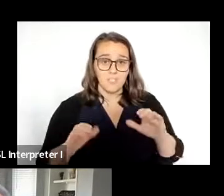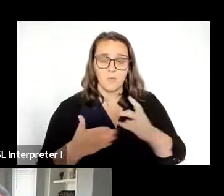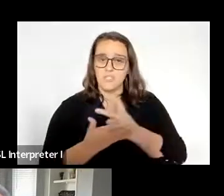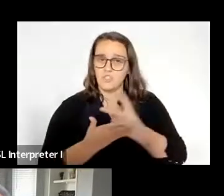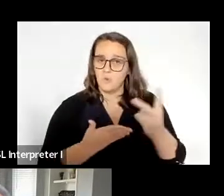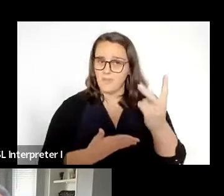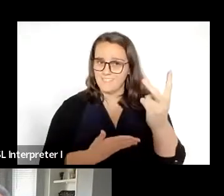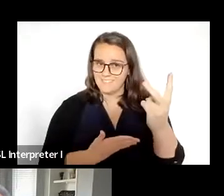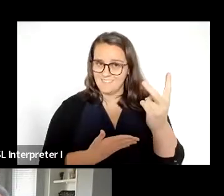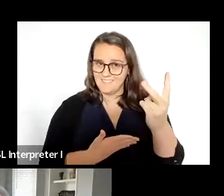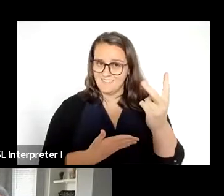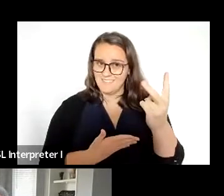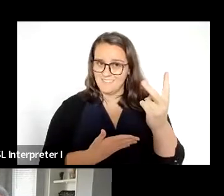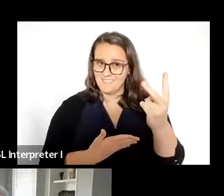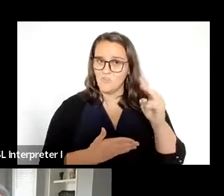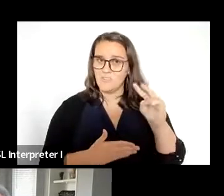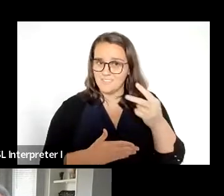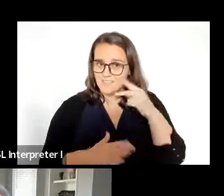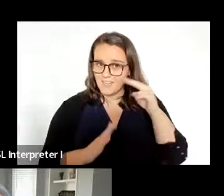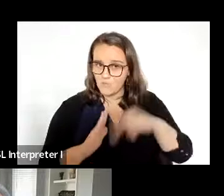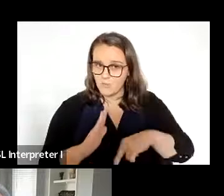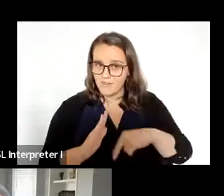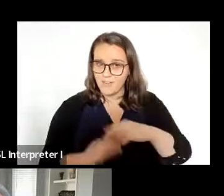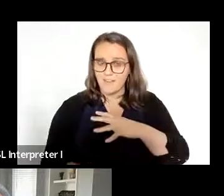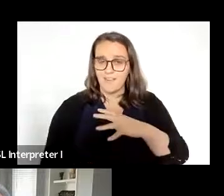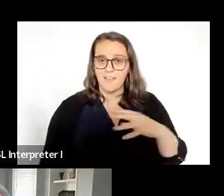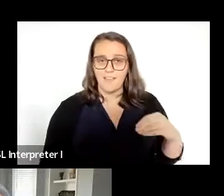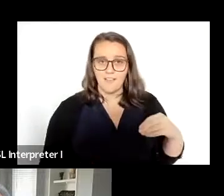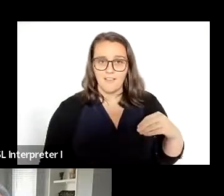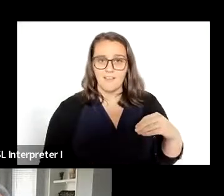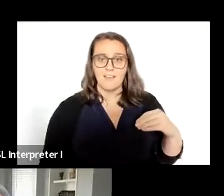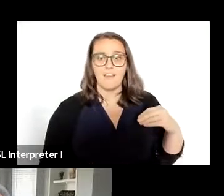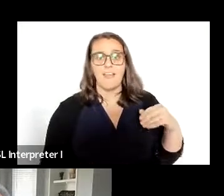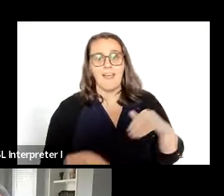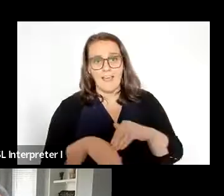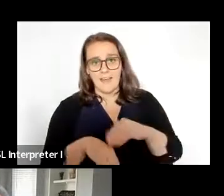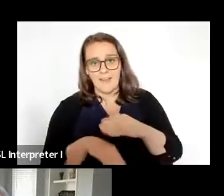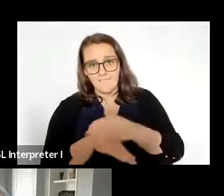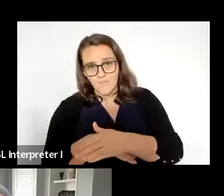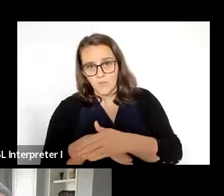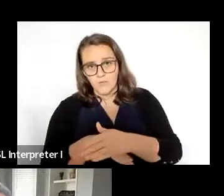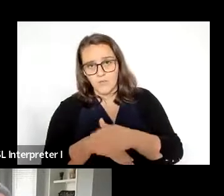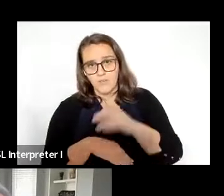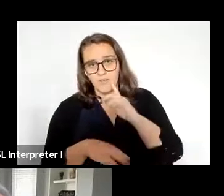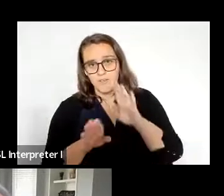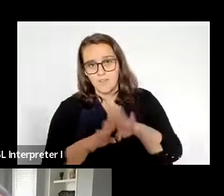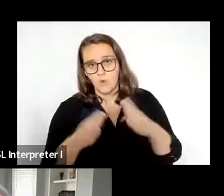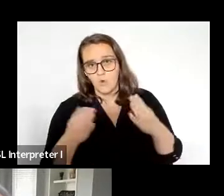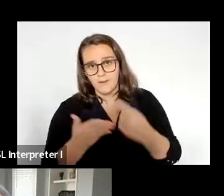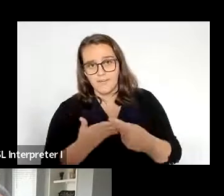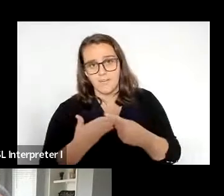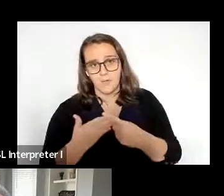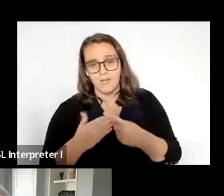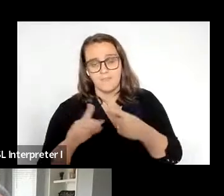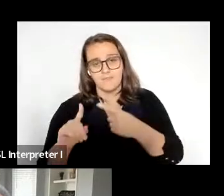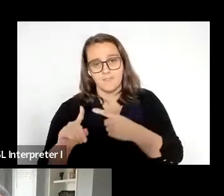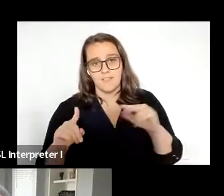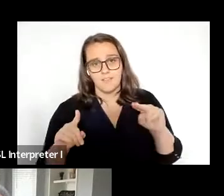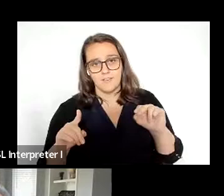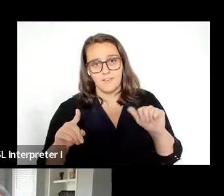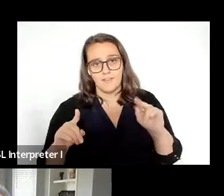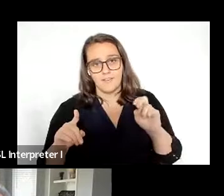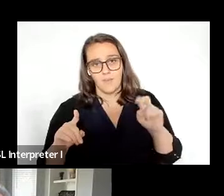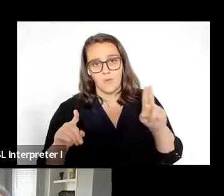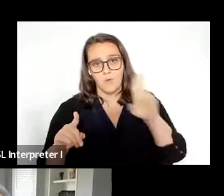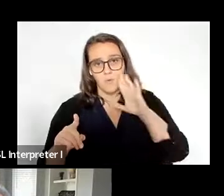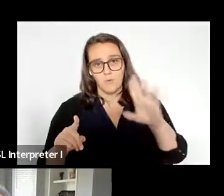reading for the temporary and at and after the hearing that Councilmember Nadeau has committed to hold on the permanent